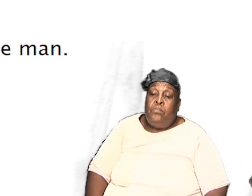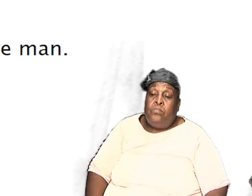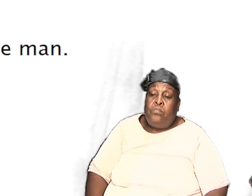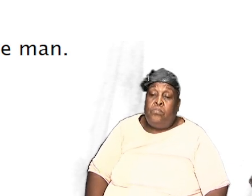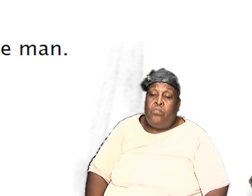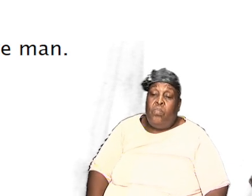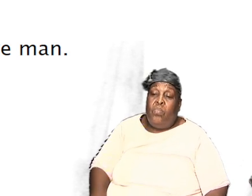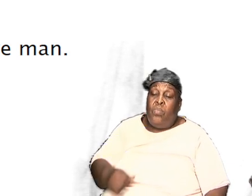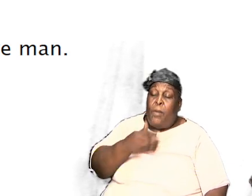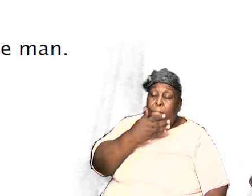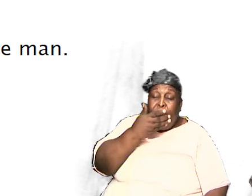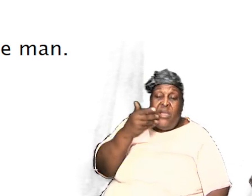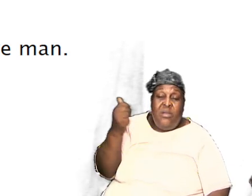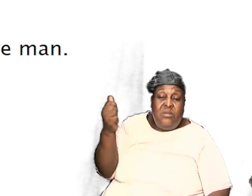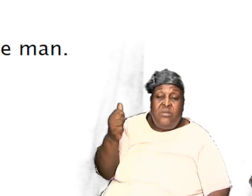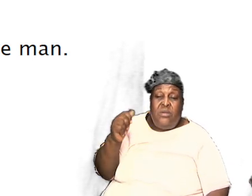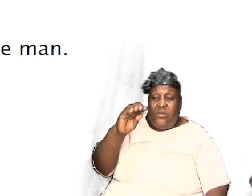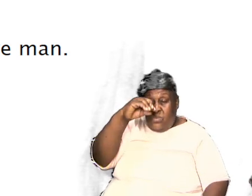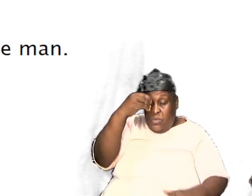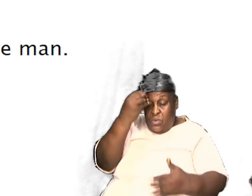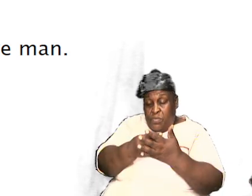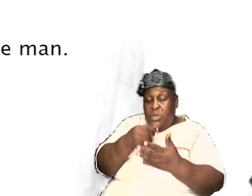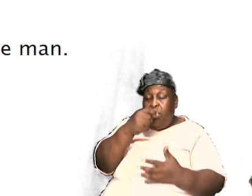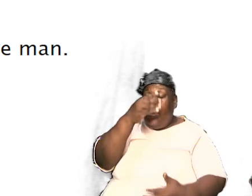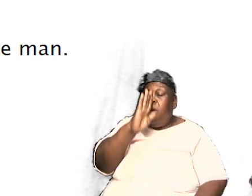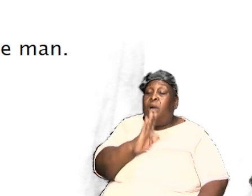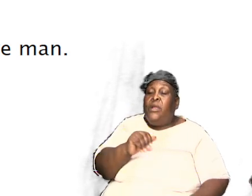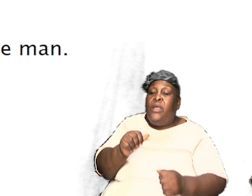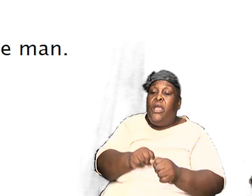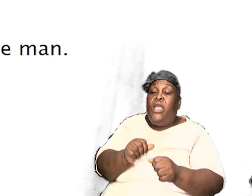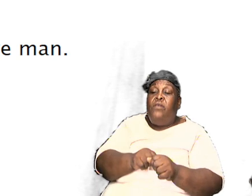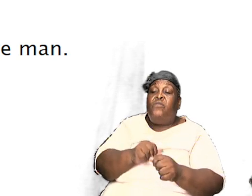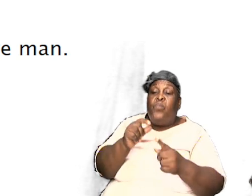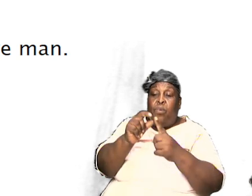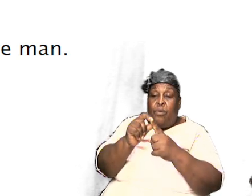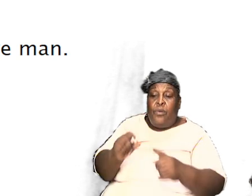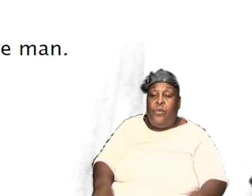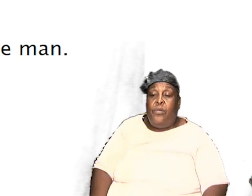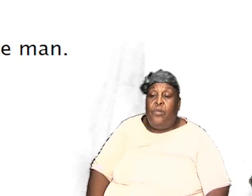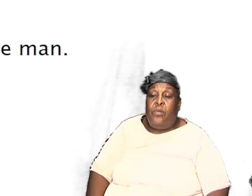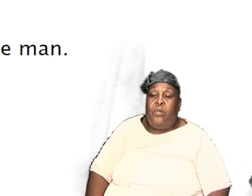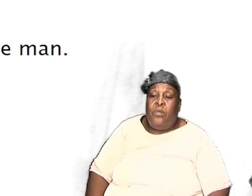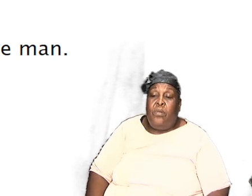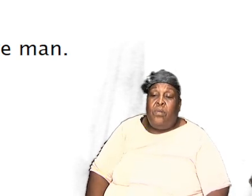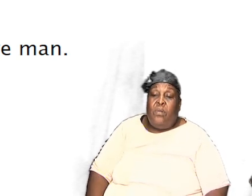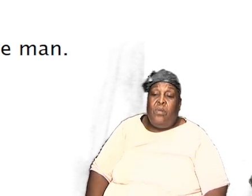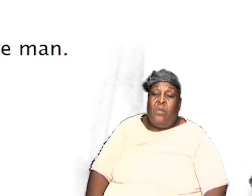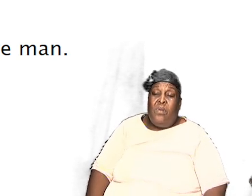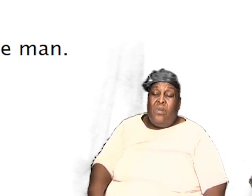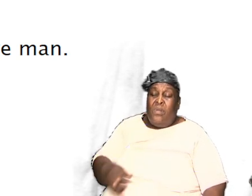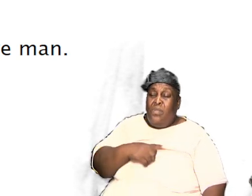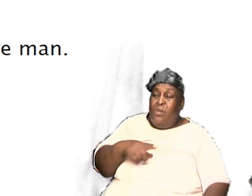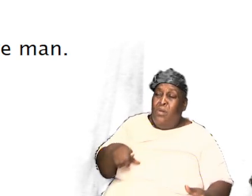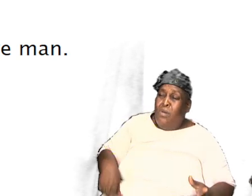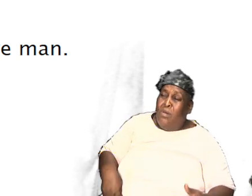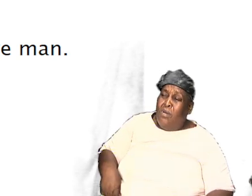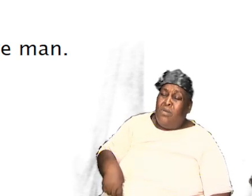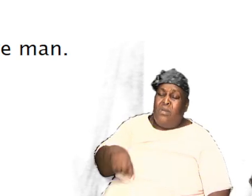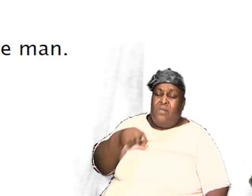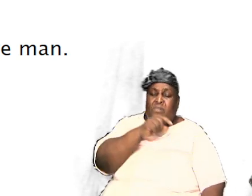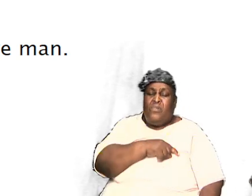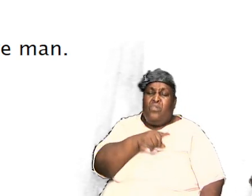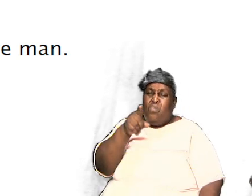It is better to obey God everywhere. Can you imagine? They will convict you through the Holy